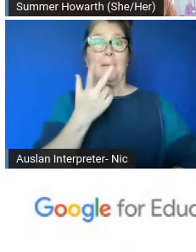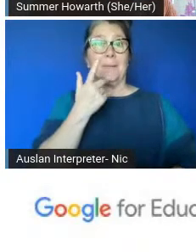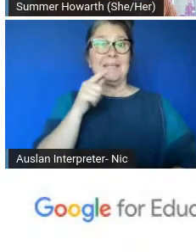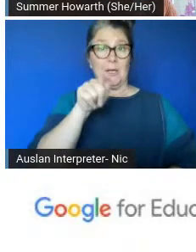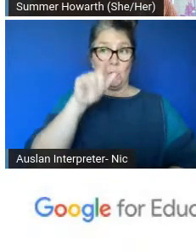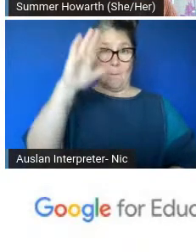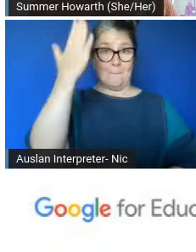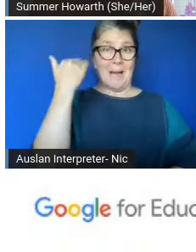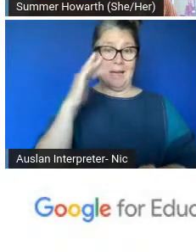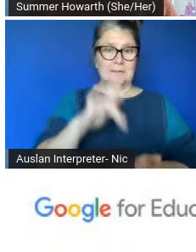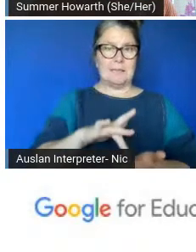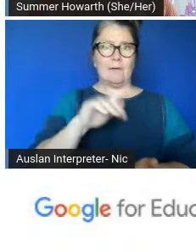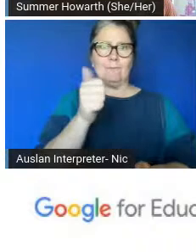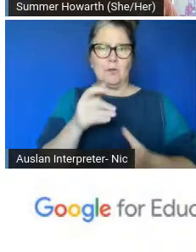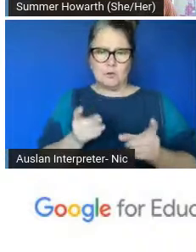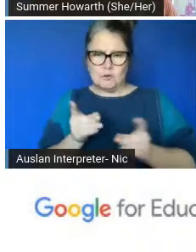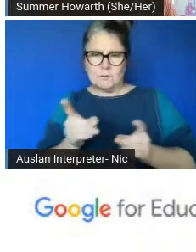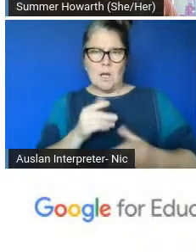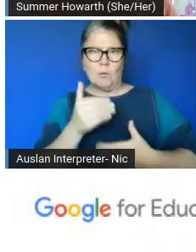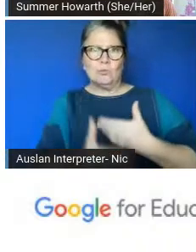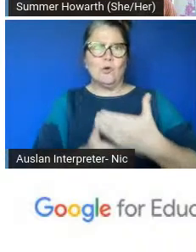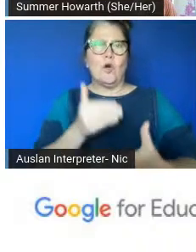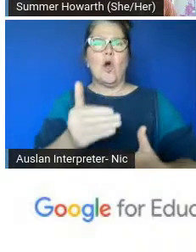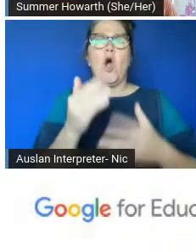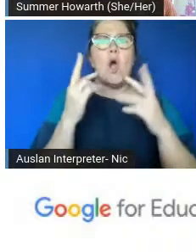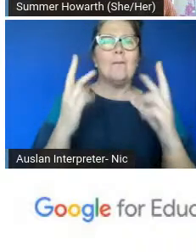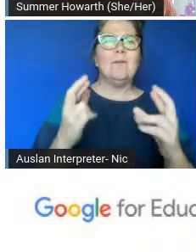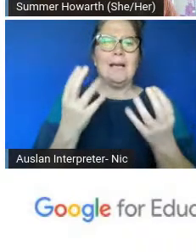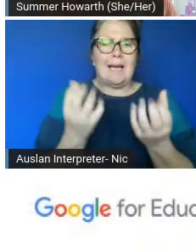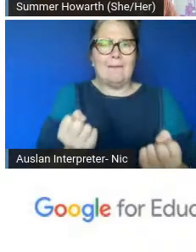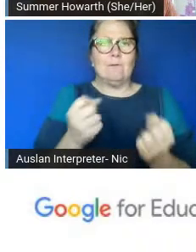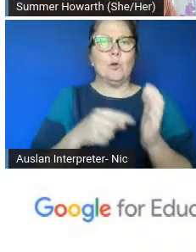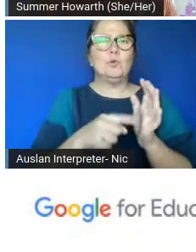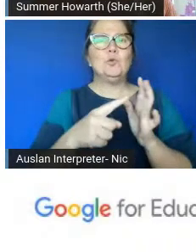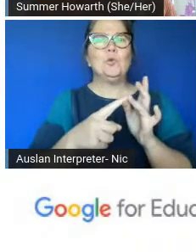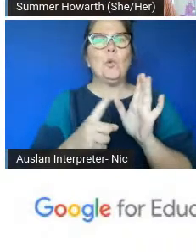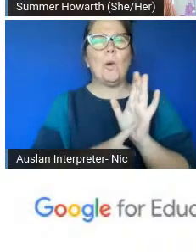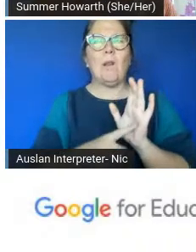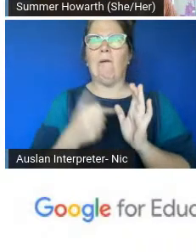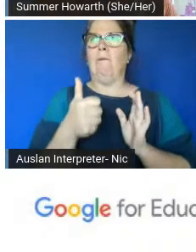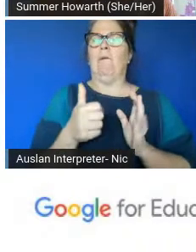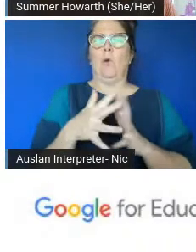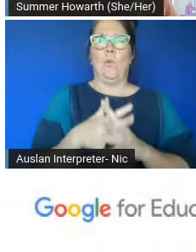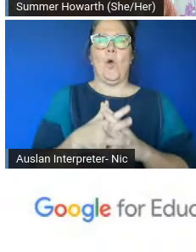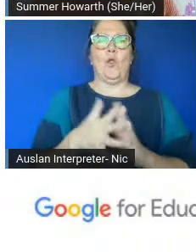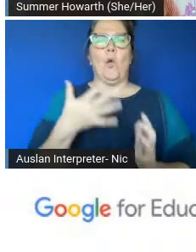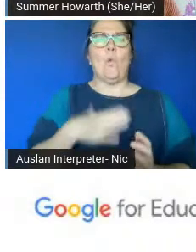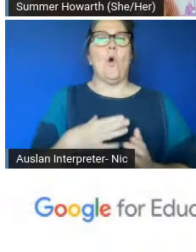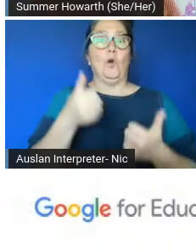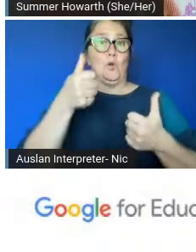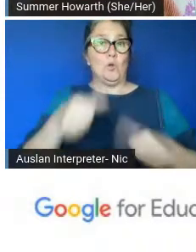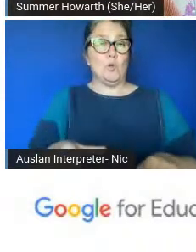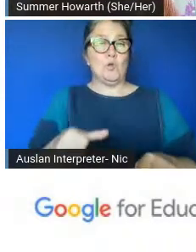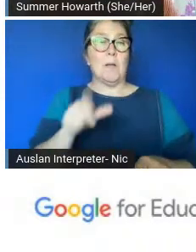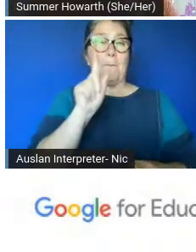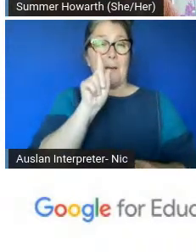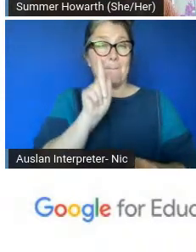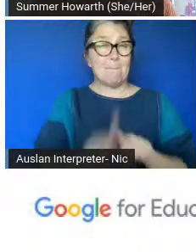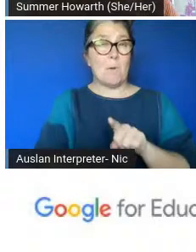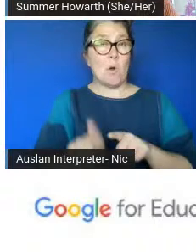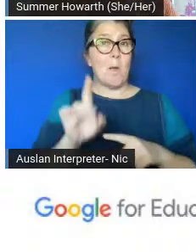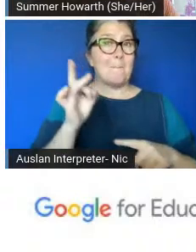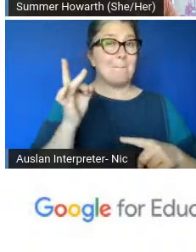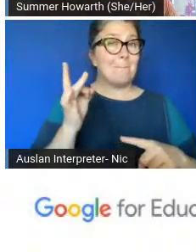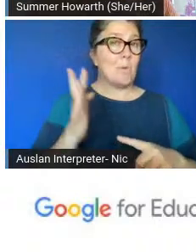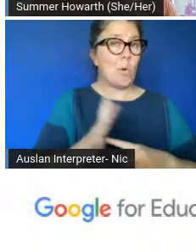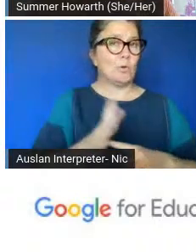some hopefully useful tools in here that you might want to use. But most importantly, is how do we